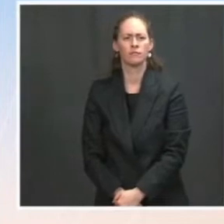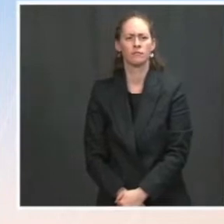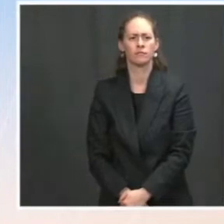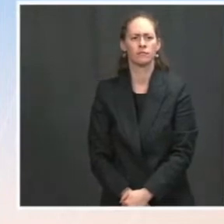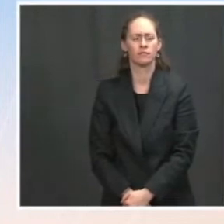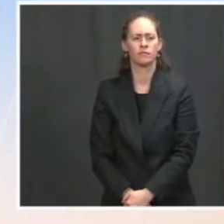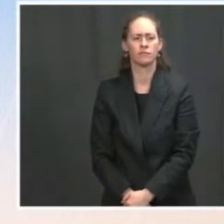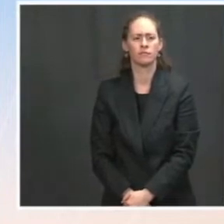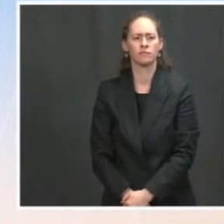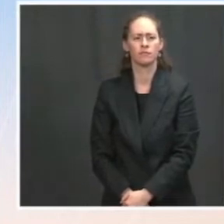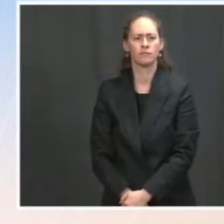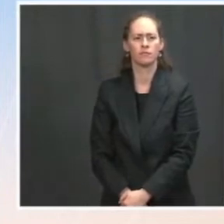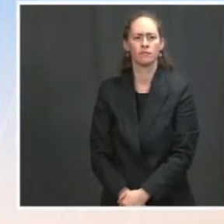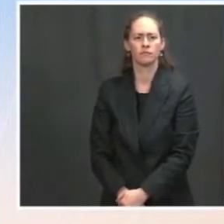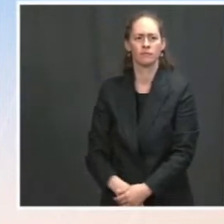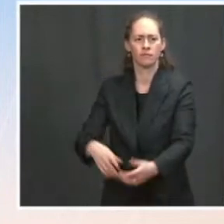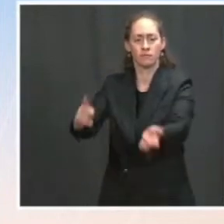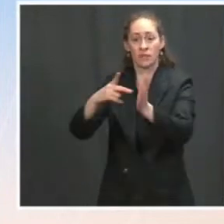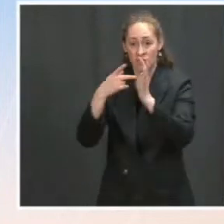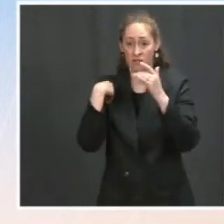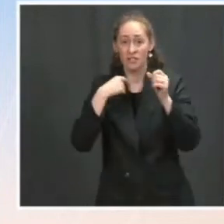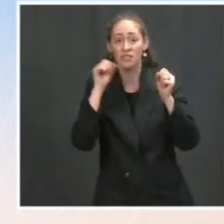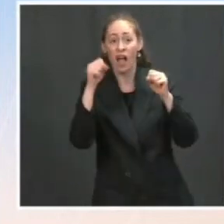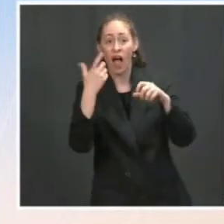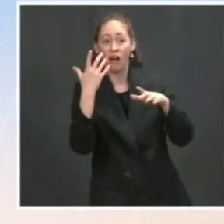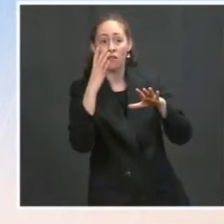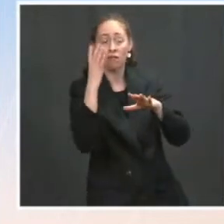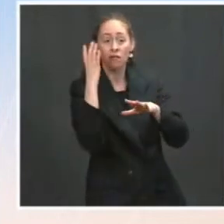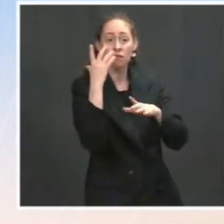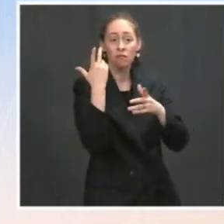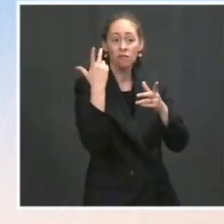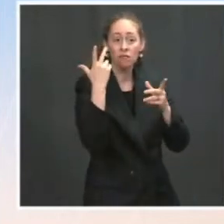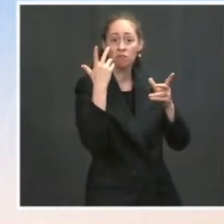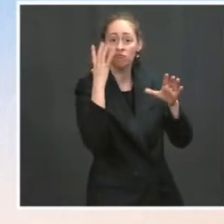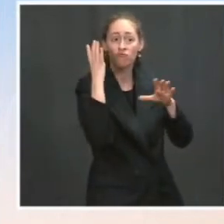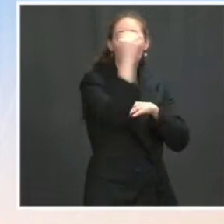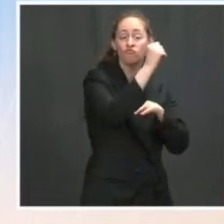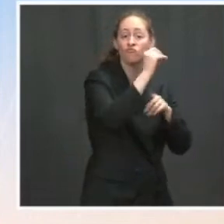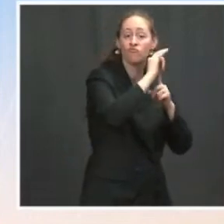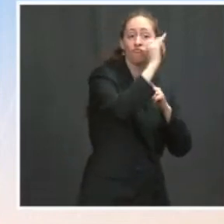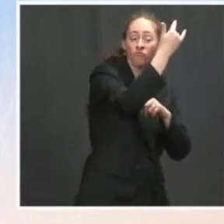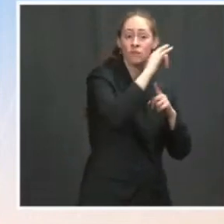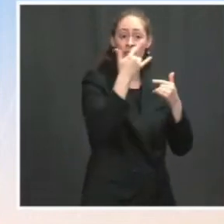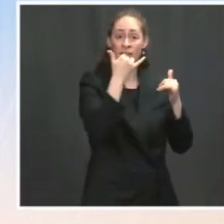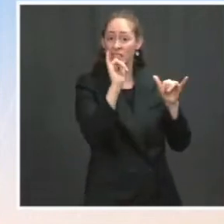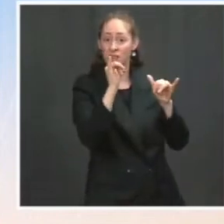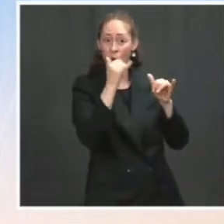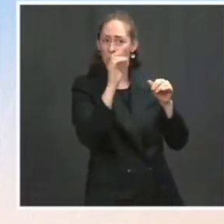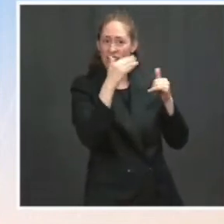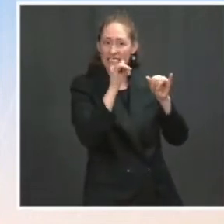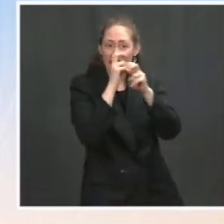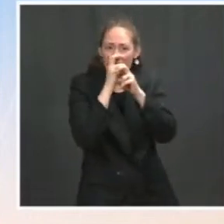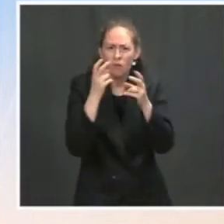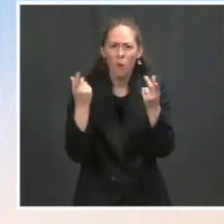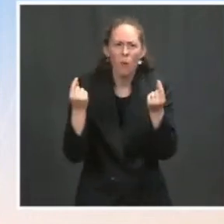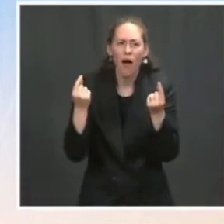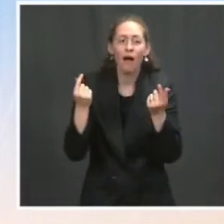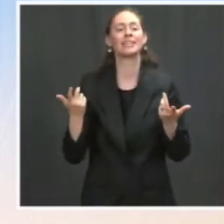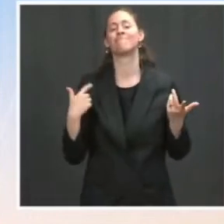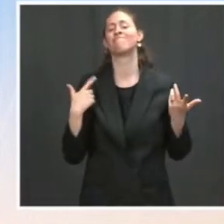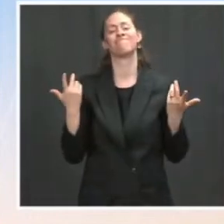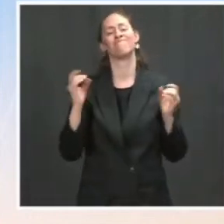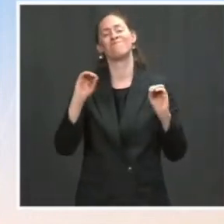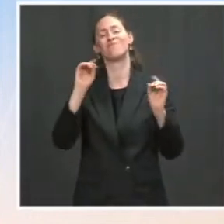for vaccinated people? Where's the U.S. thinking on that? I don't have anything to preview on that at this point in time. Go ahead, David. Back to